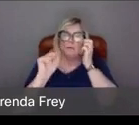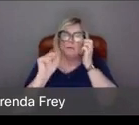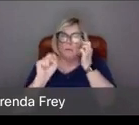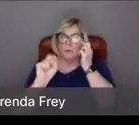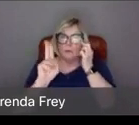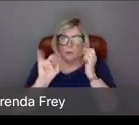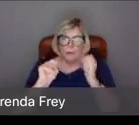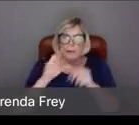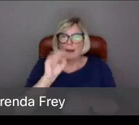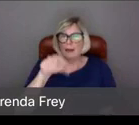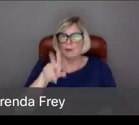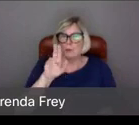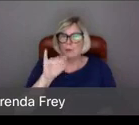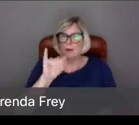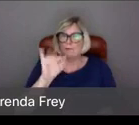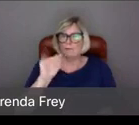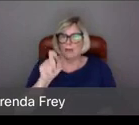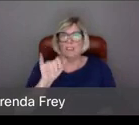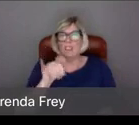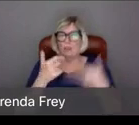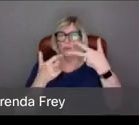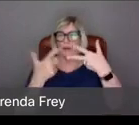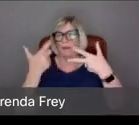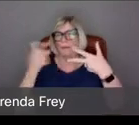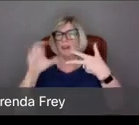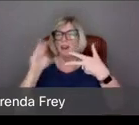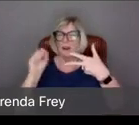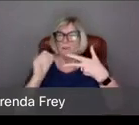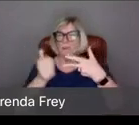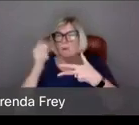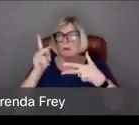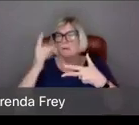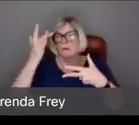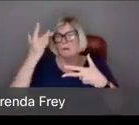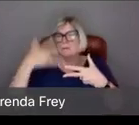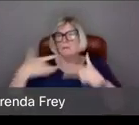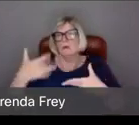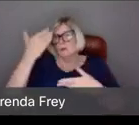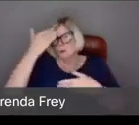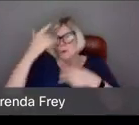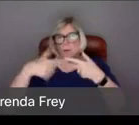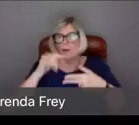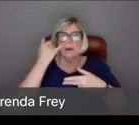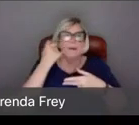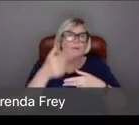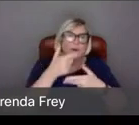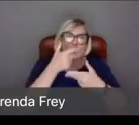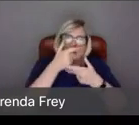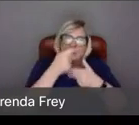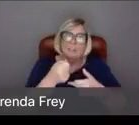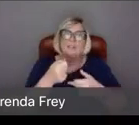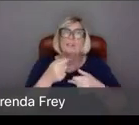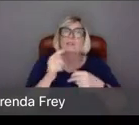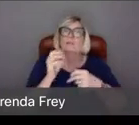ones that most people know about. If you're interested in like really geeking out on